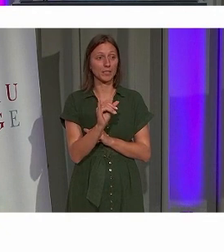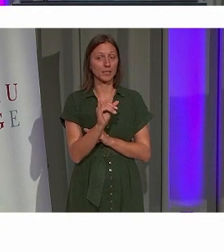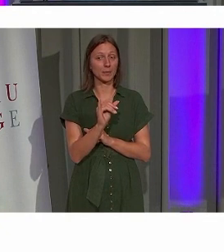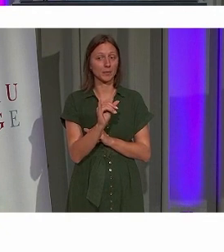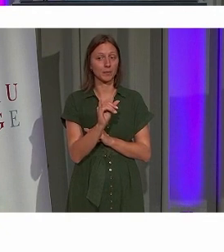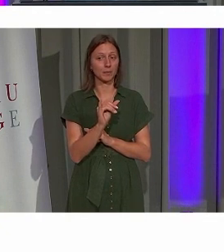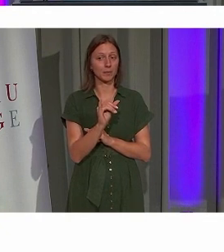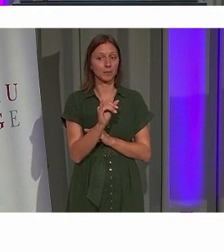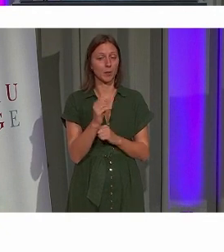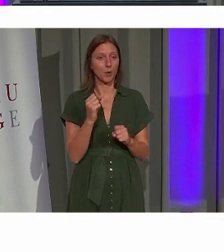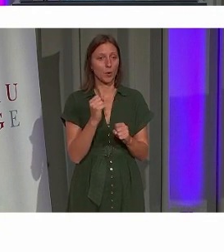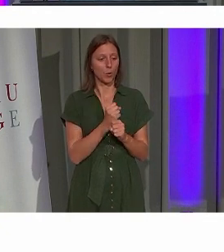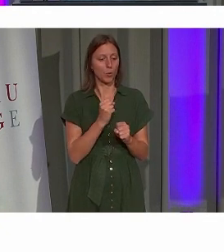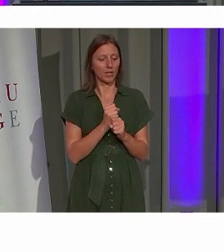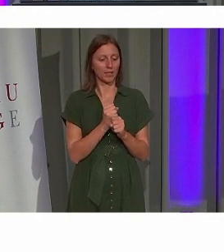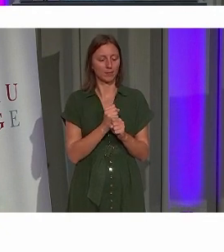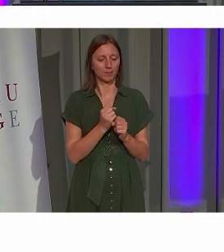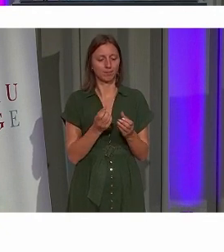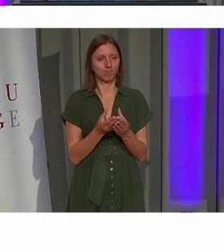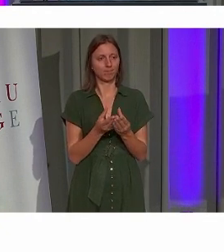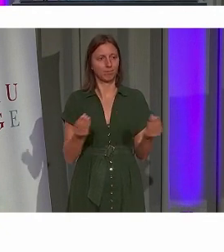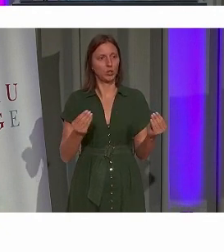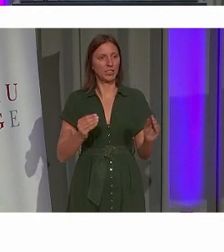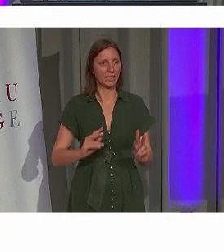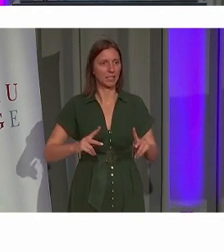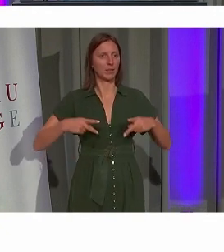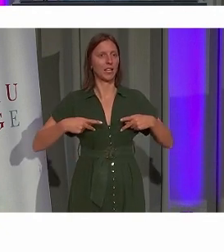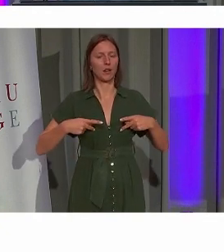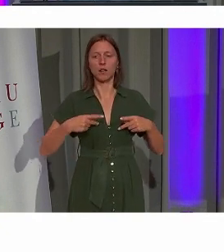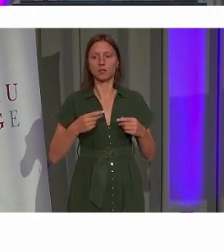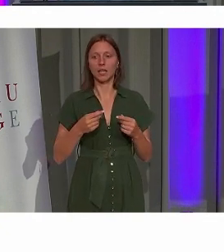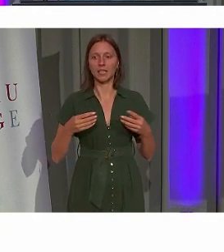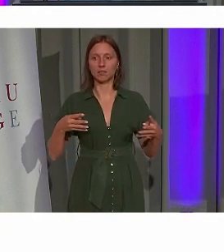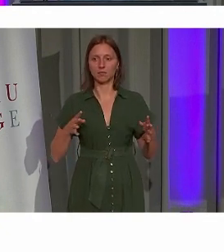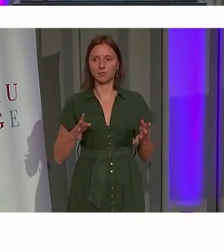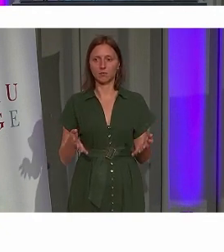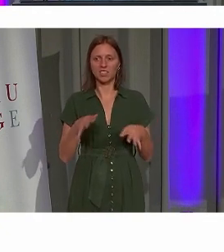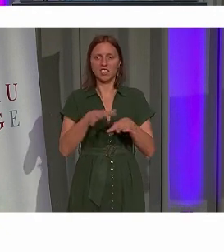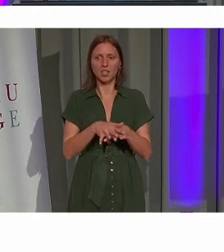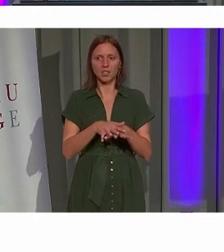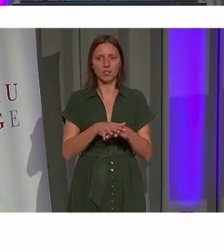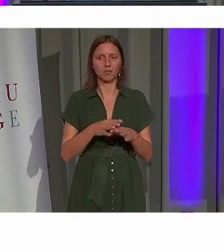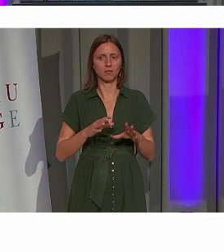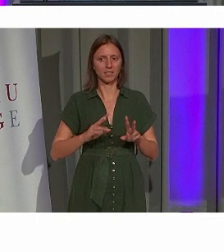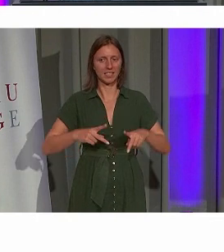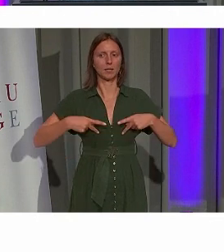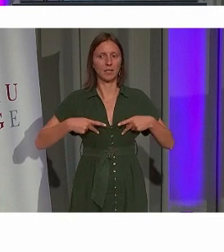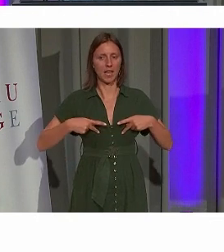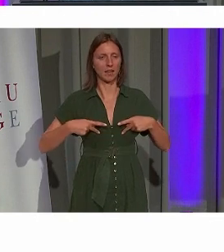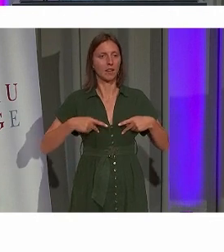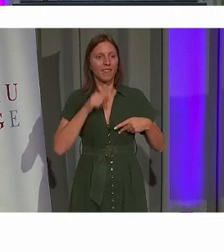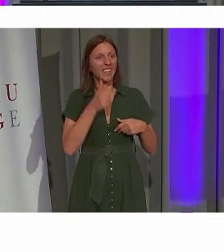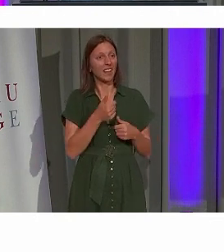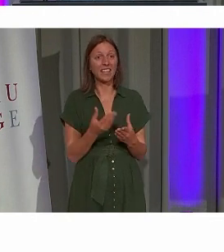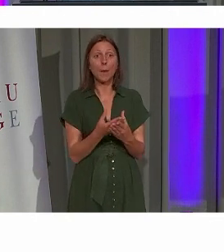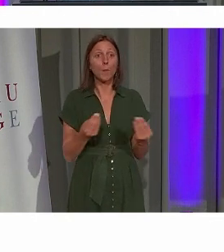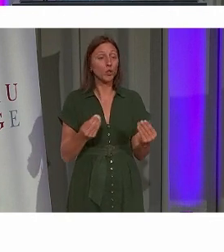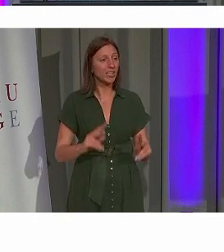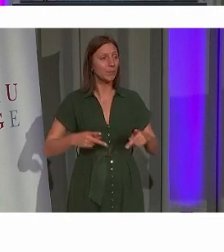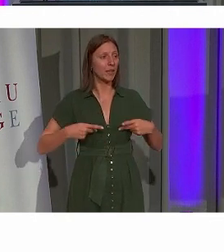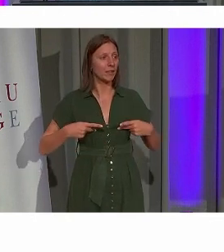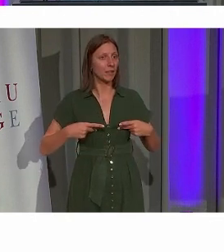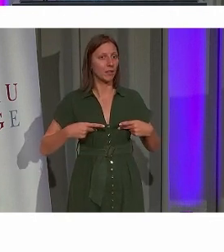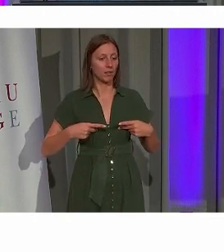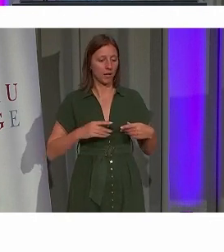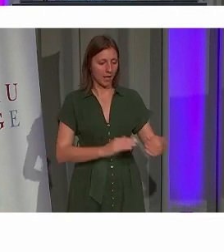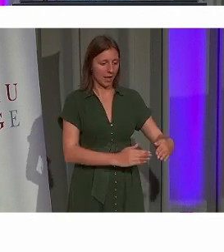today. First of all, work transdisciplinary. Today we also talked about multidisciplinary, but we want to go